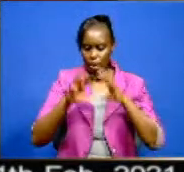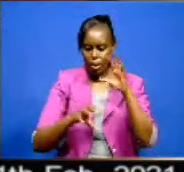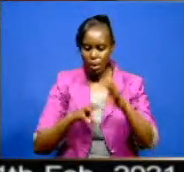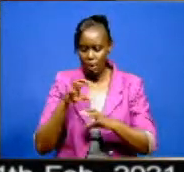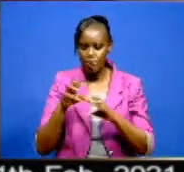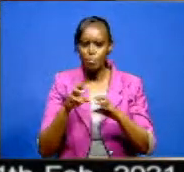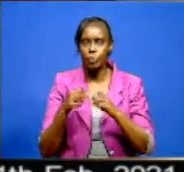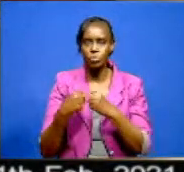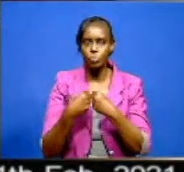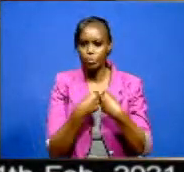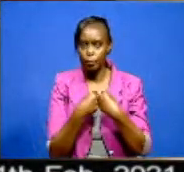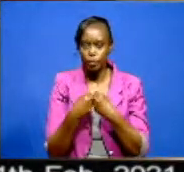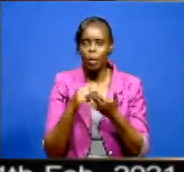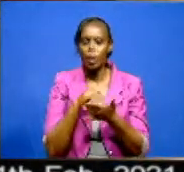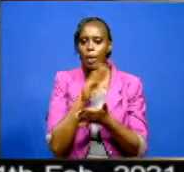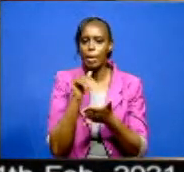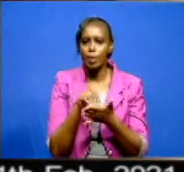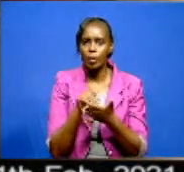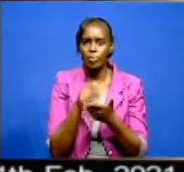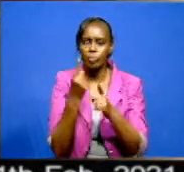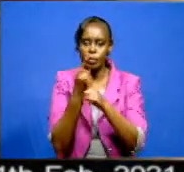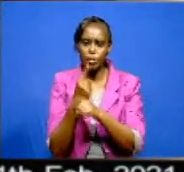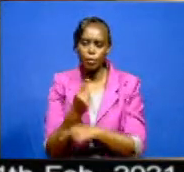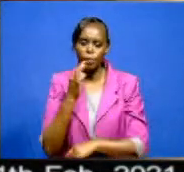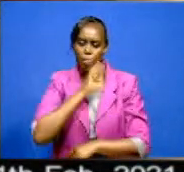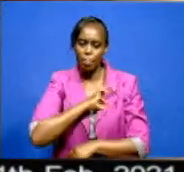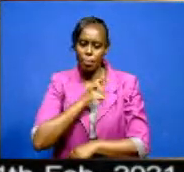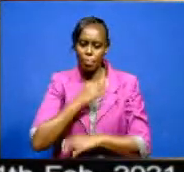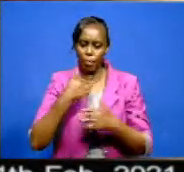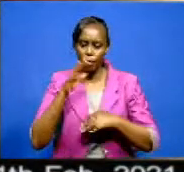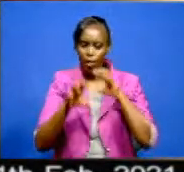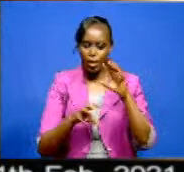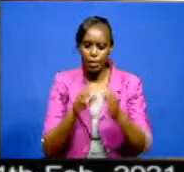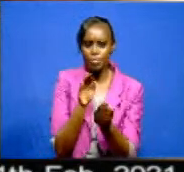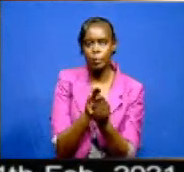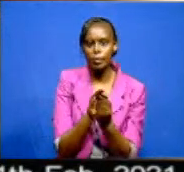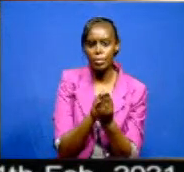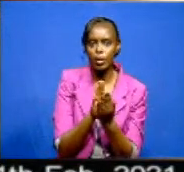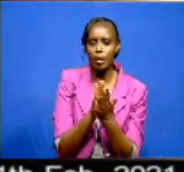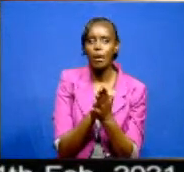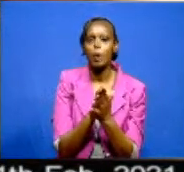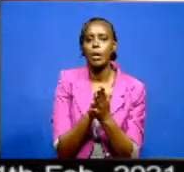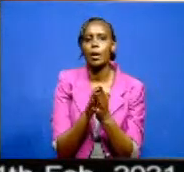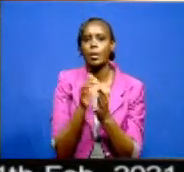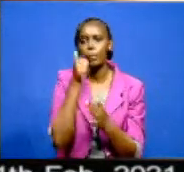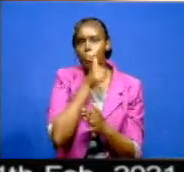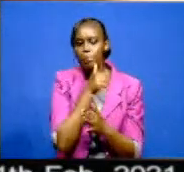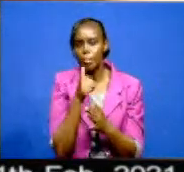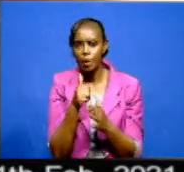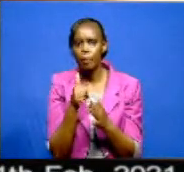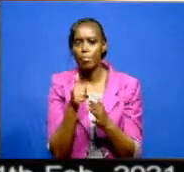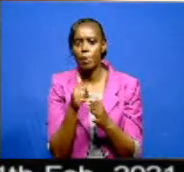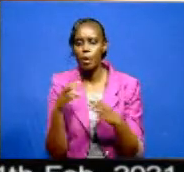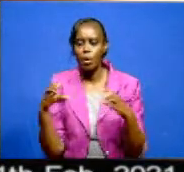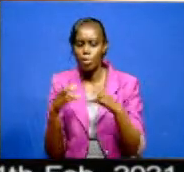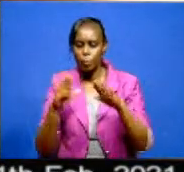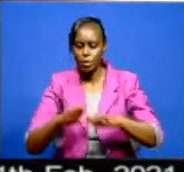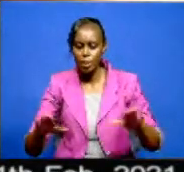intervention, including incentives for the wildlife conservation and management in private and community